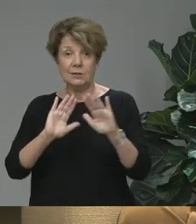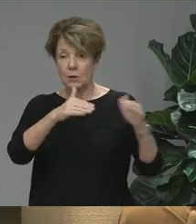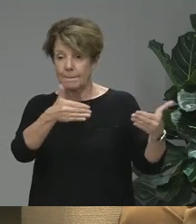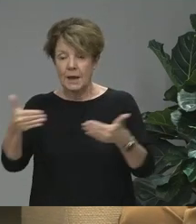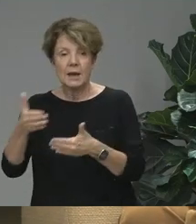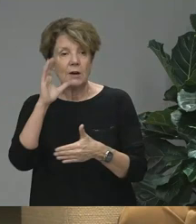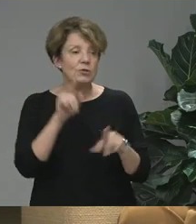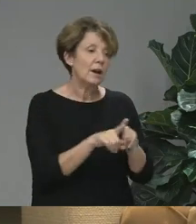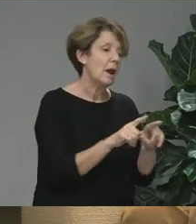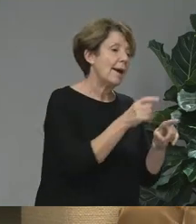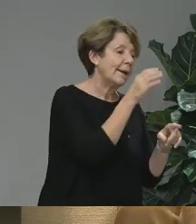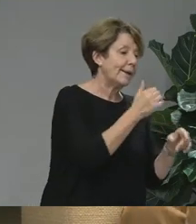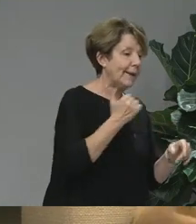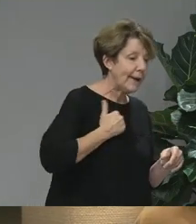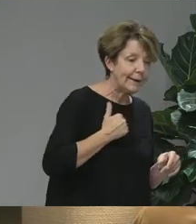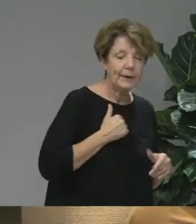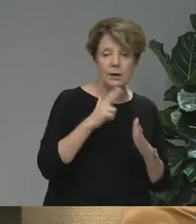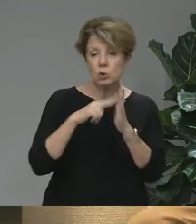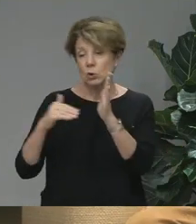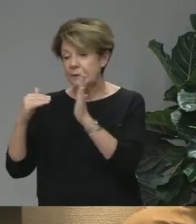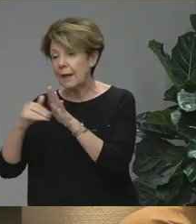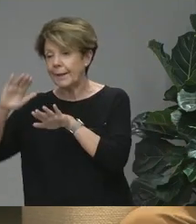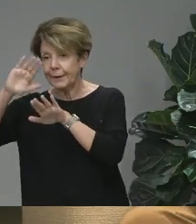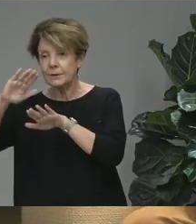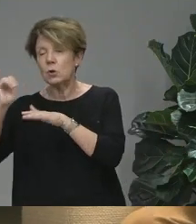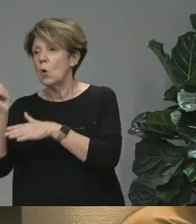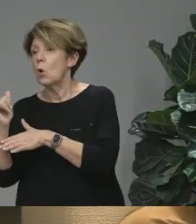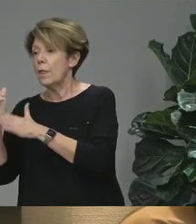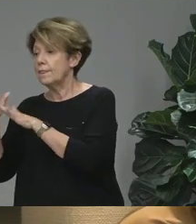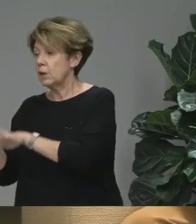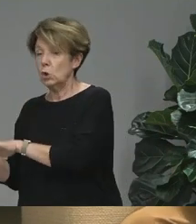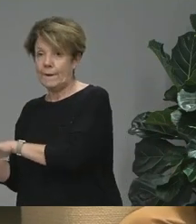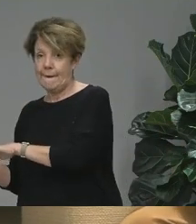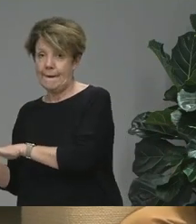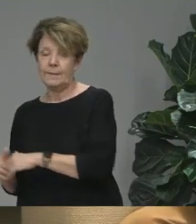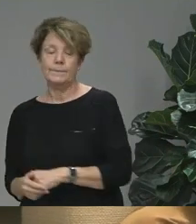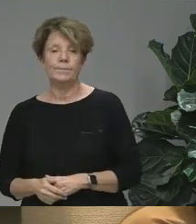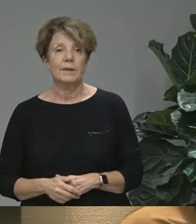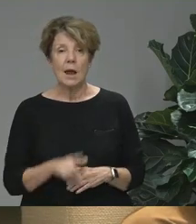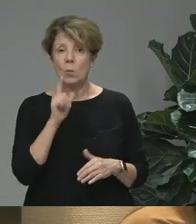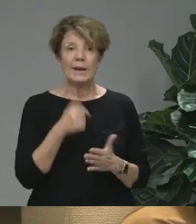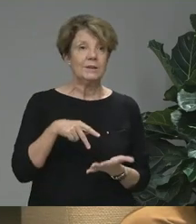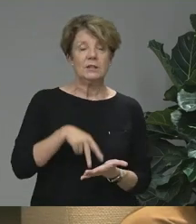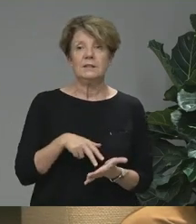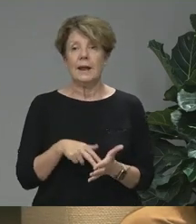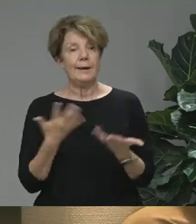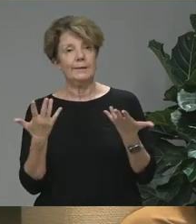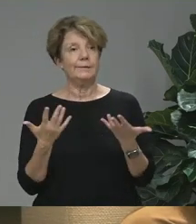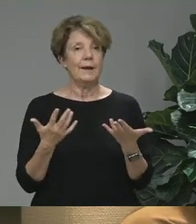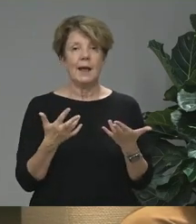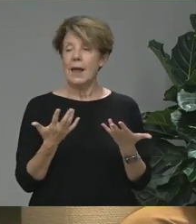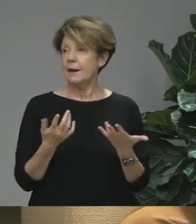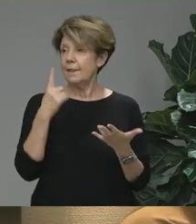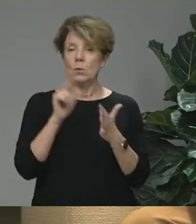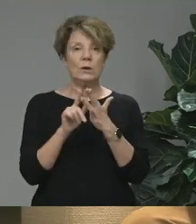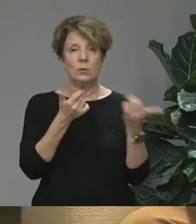whether it's Canada or New Zealand or the UK. And, you know, we can't, I think, rest on our laurels. And if anything, the experience of the